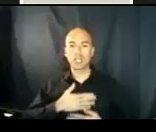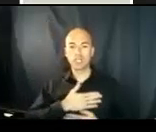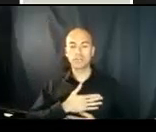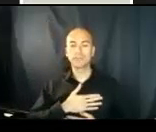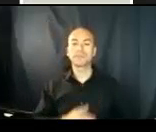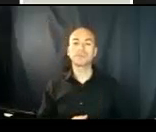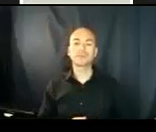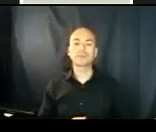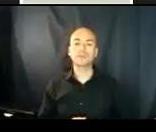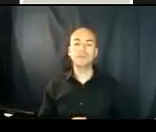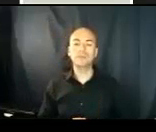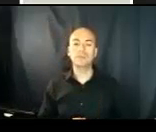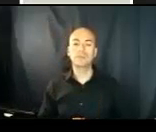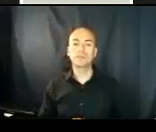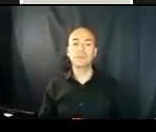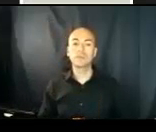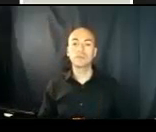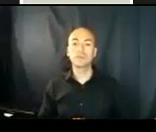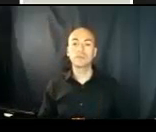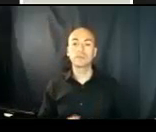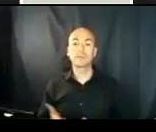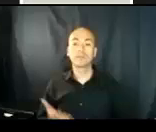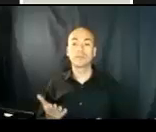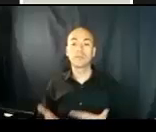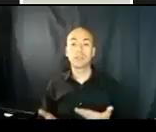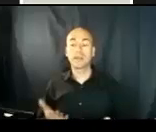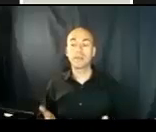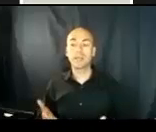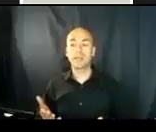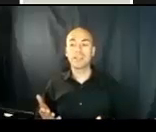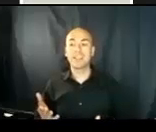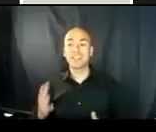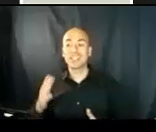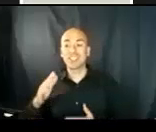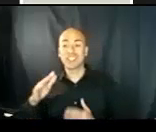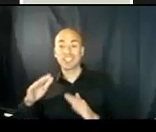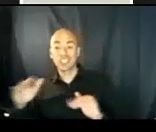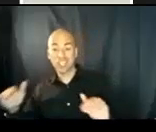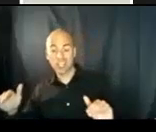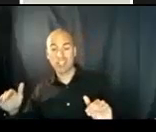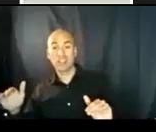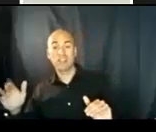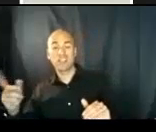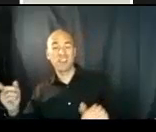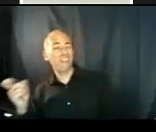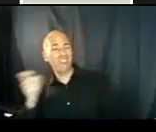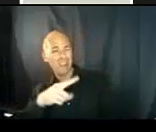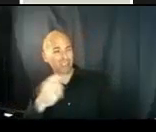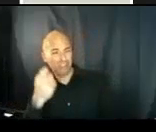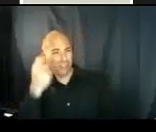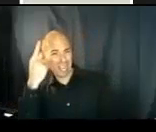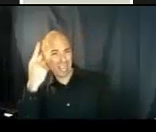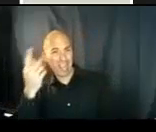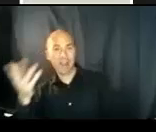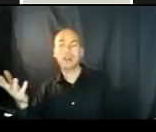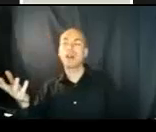is? If those questions come back to you, you could always say, let's go back to the overview page. You guide them to go there so that they